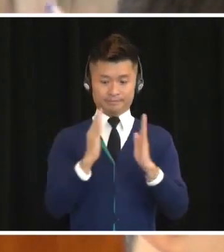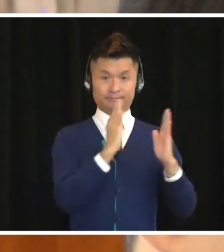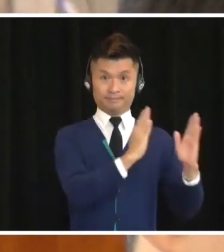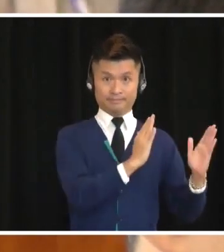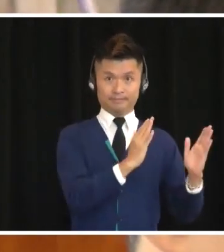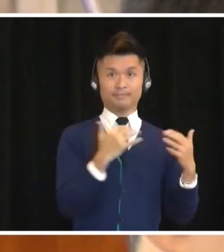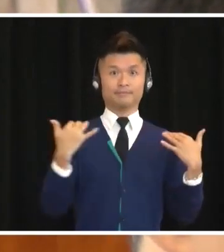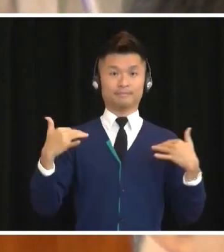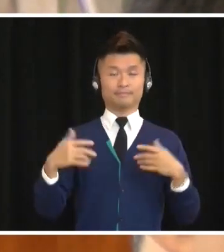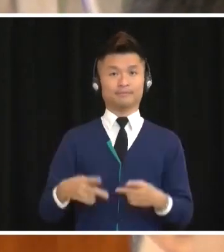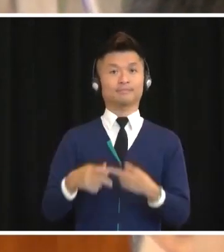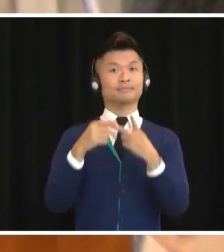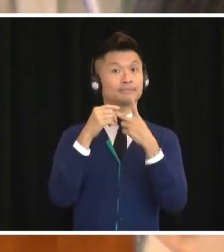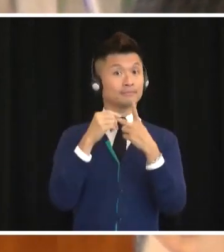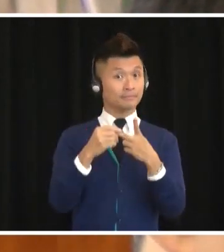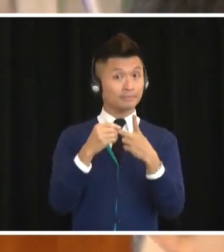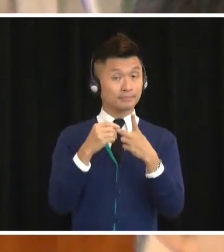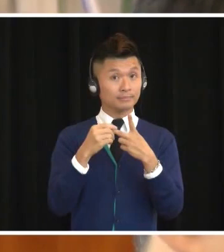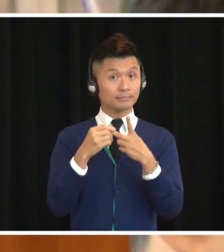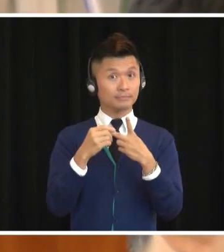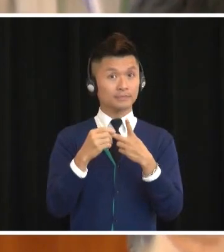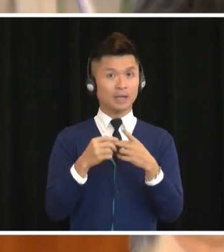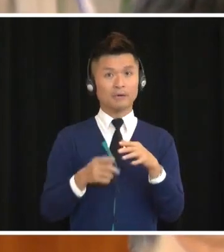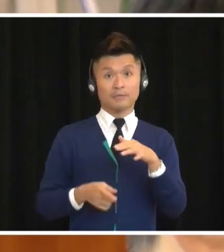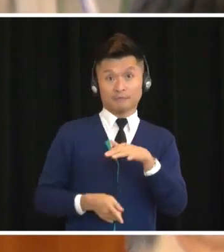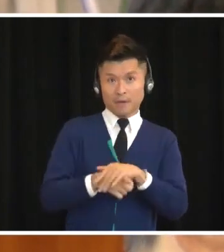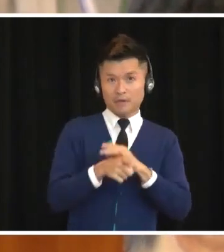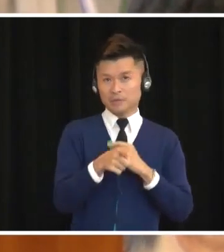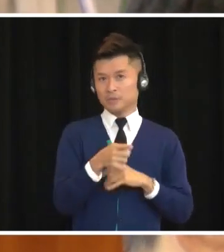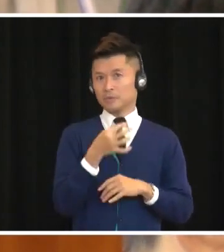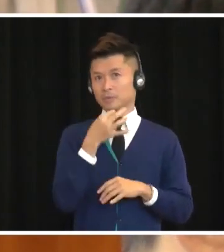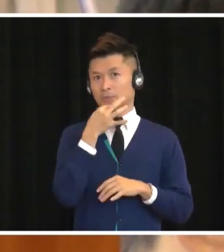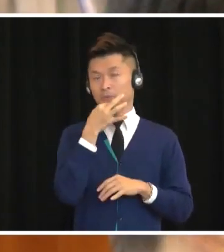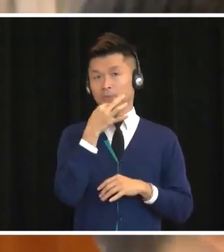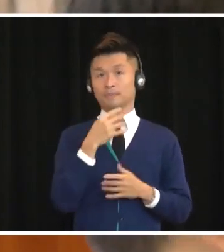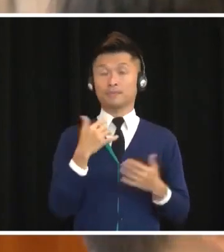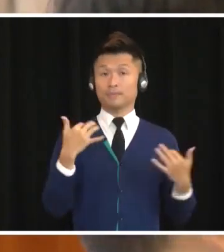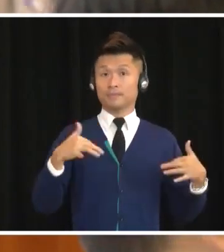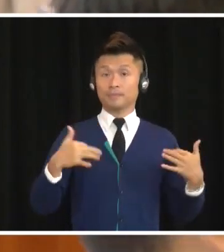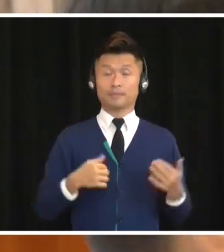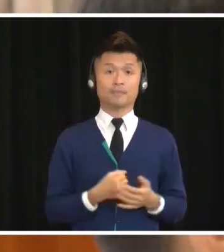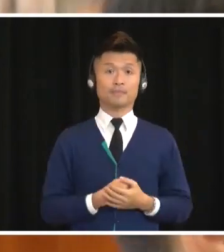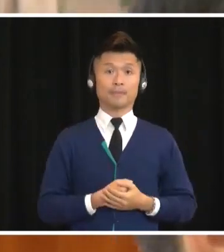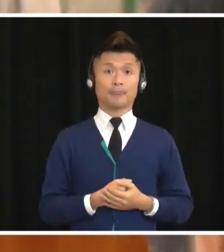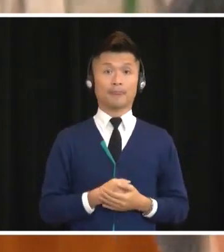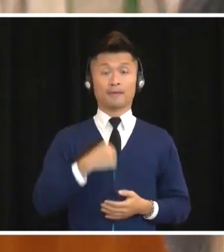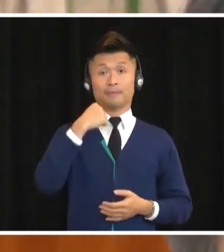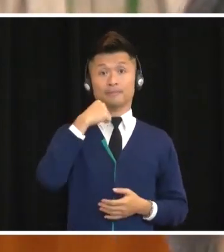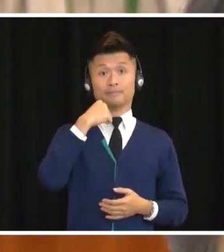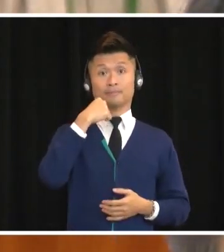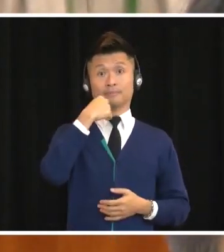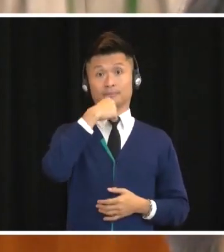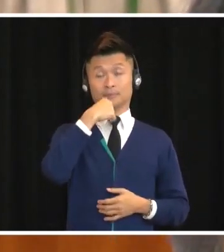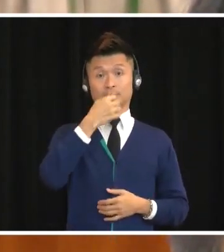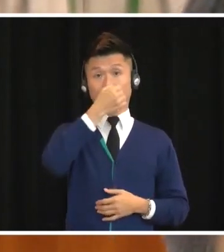So next, I will talk about status offenses.